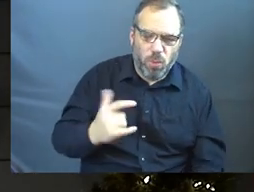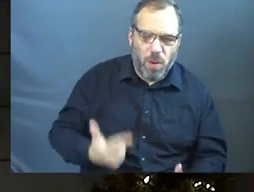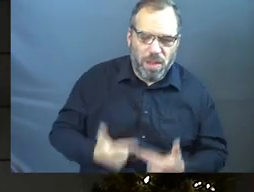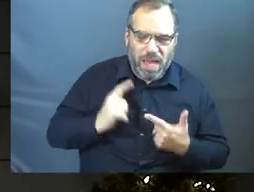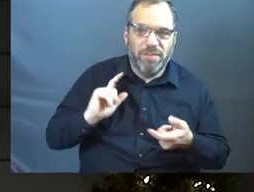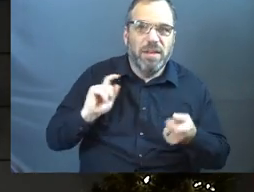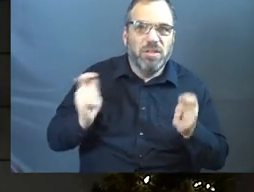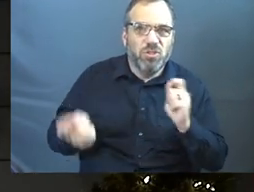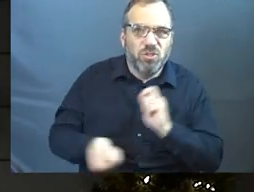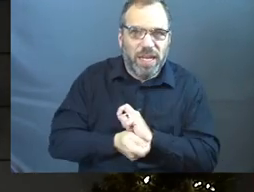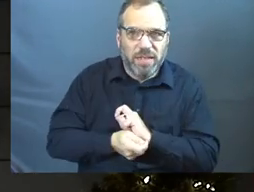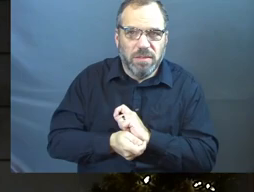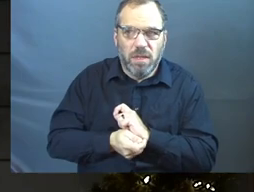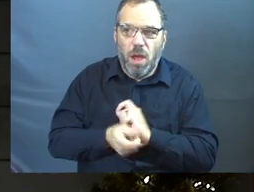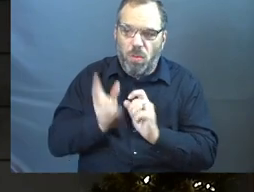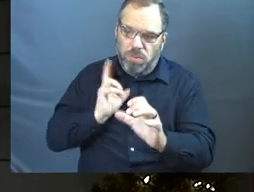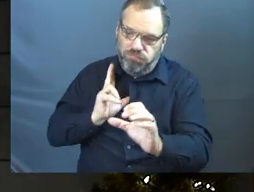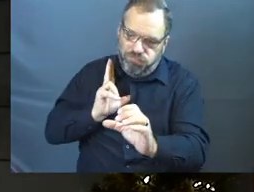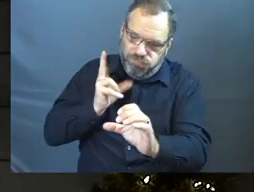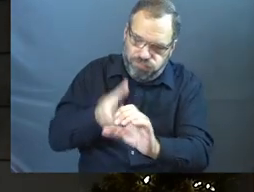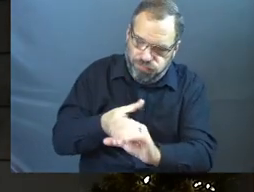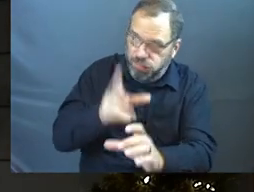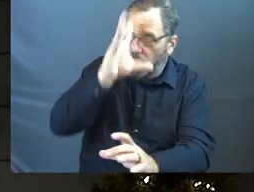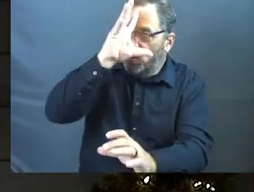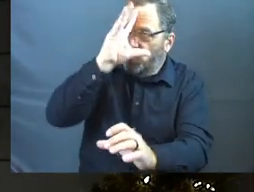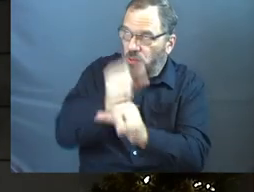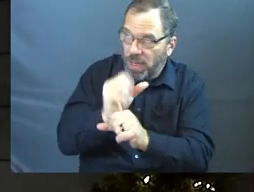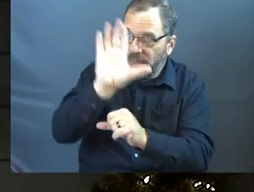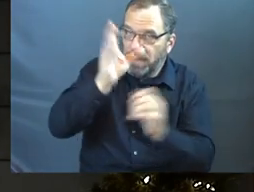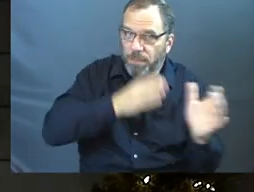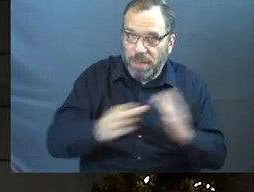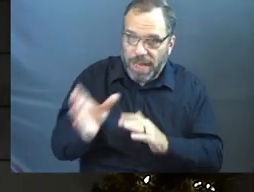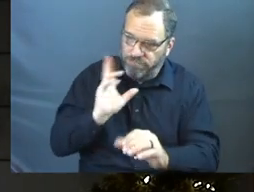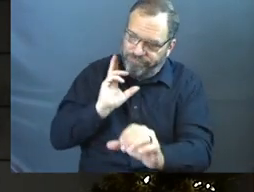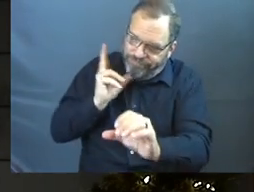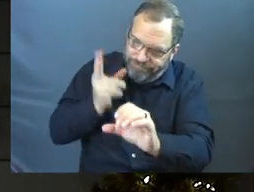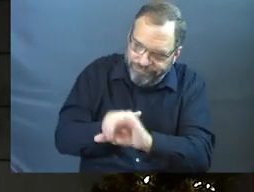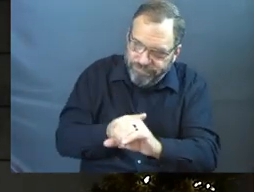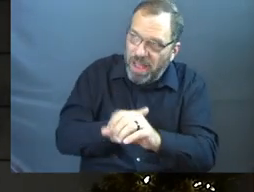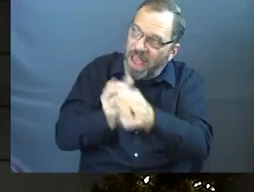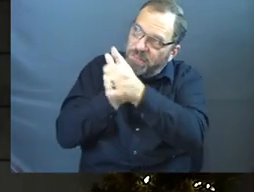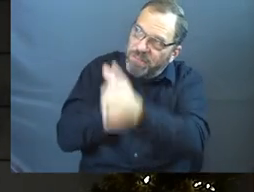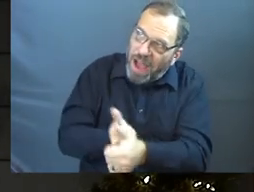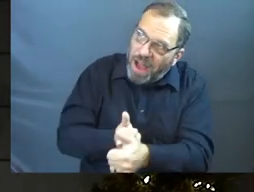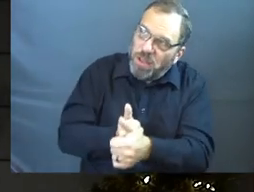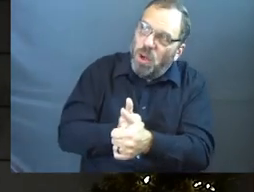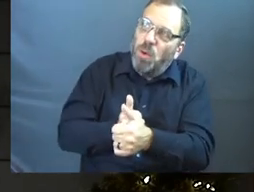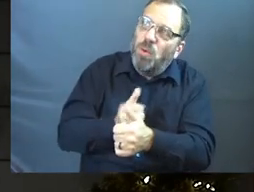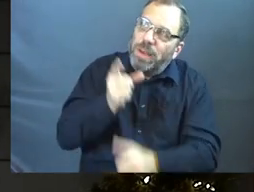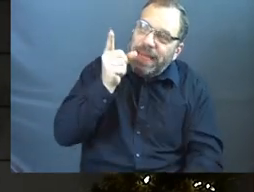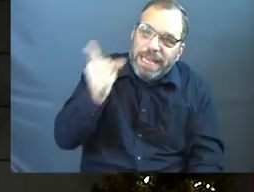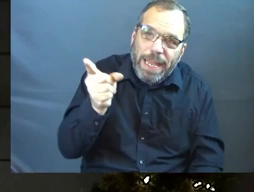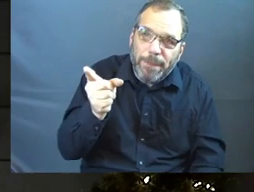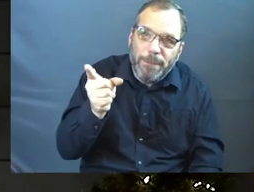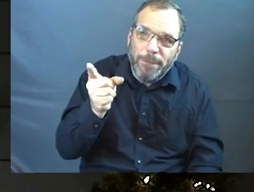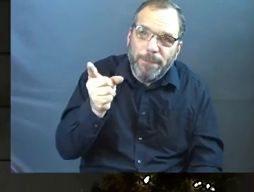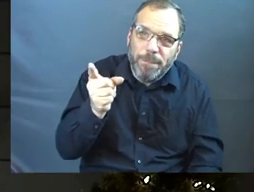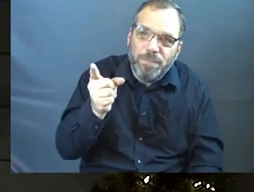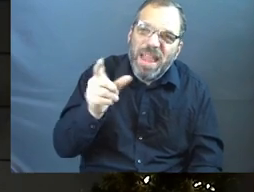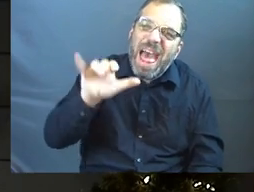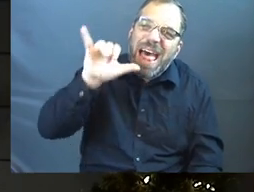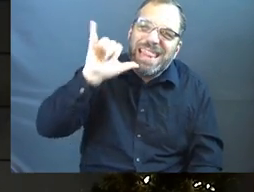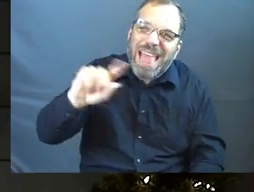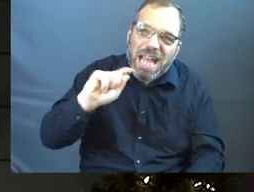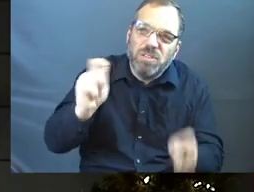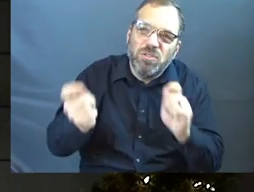change happens. When we jump in and we trust God's plan, when we jump in and follow his leading, that's where life